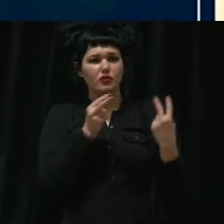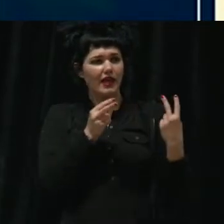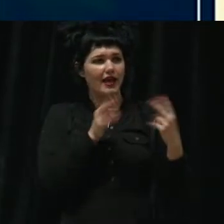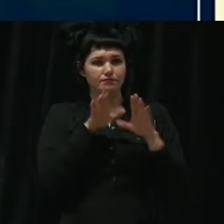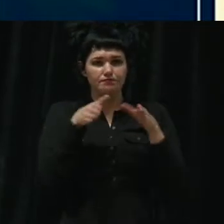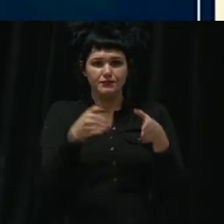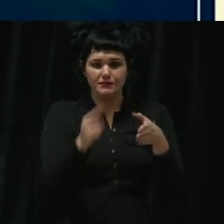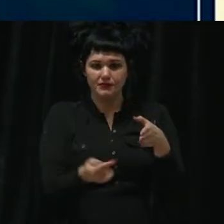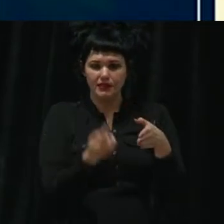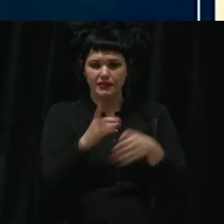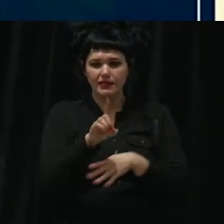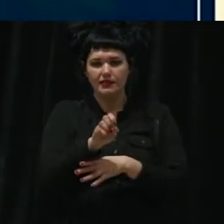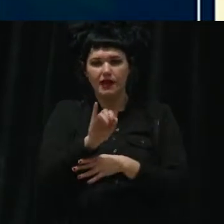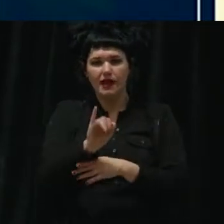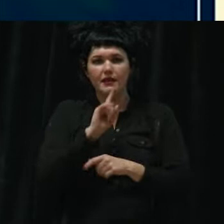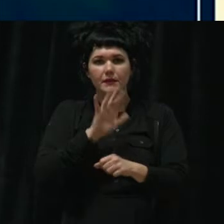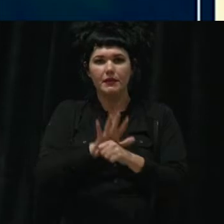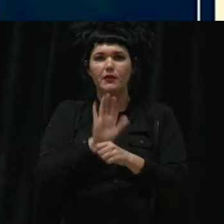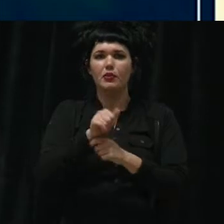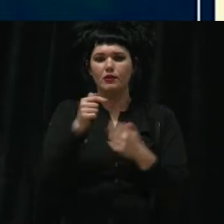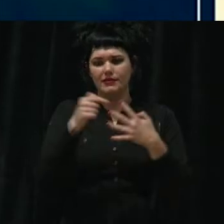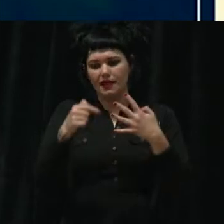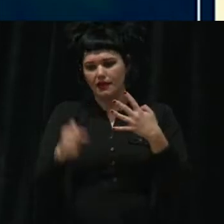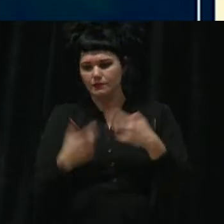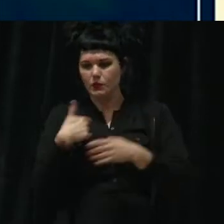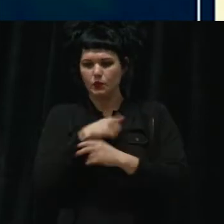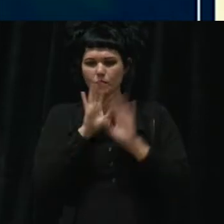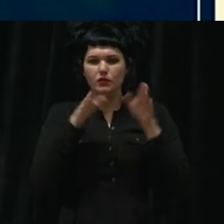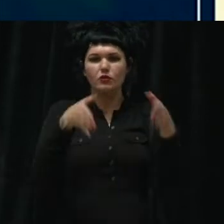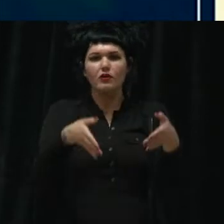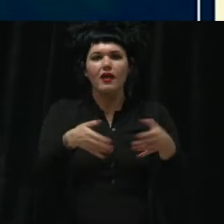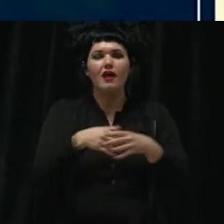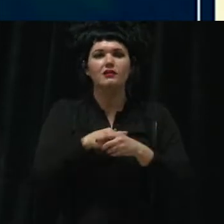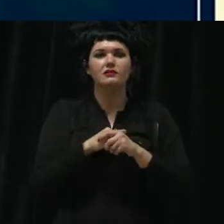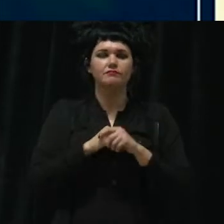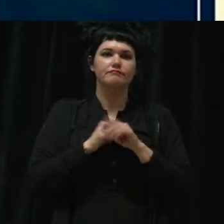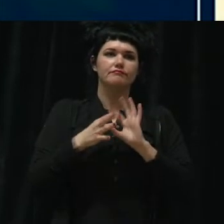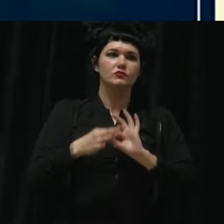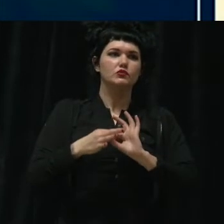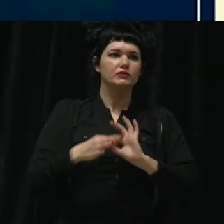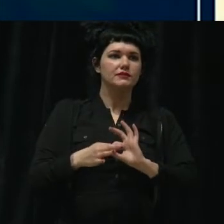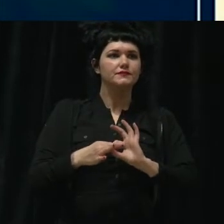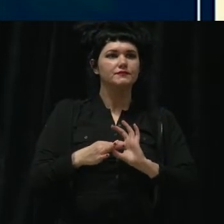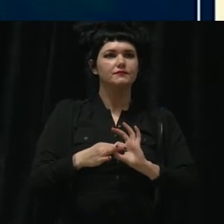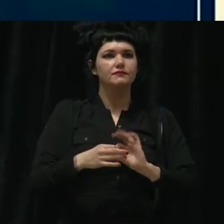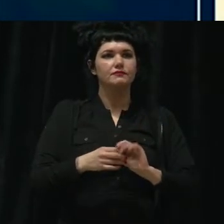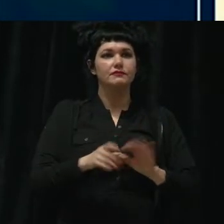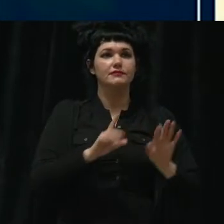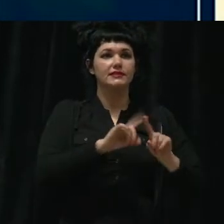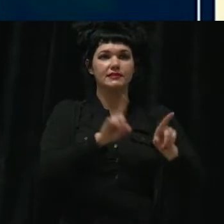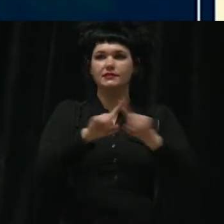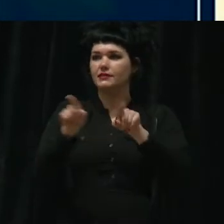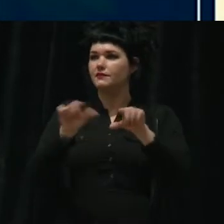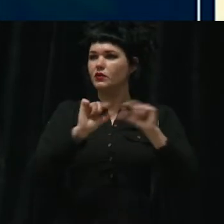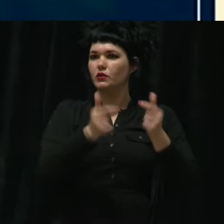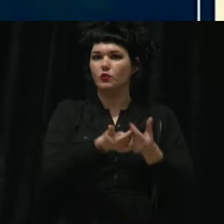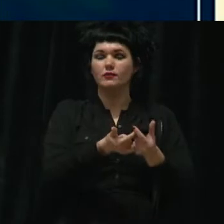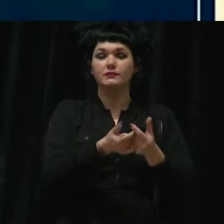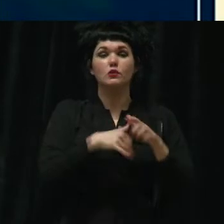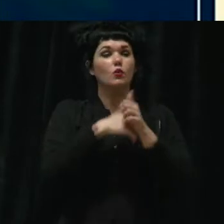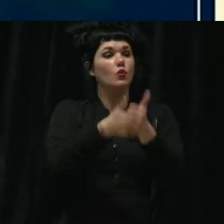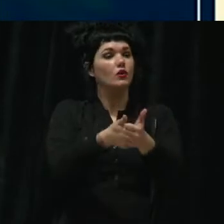the DEI commitment items, and we look at it in terms of different groups, so by